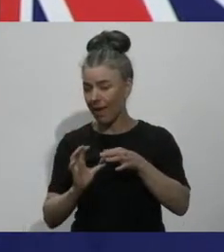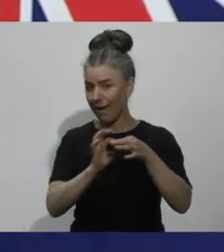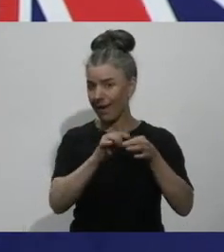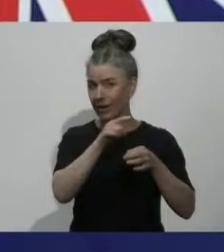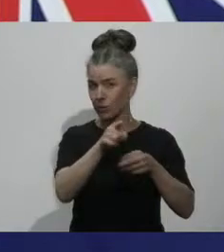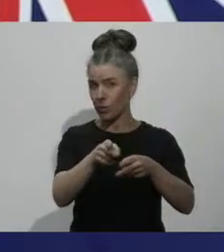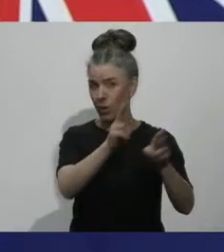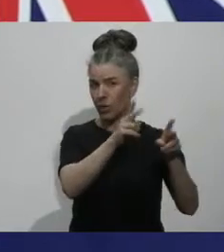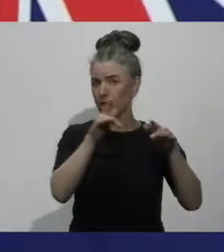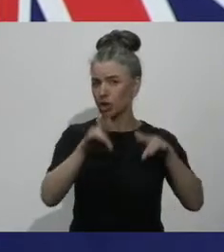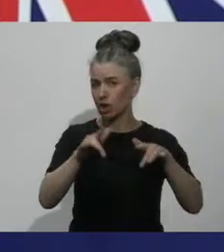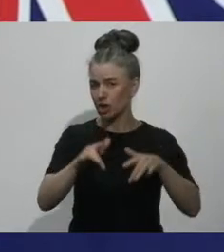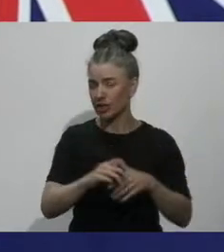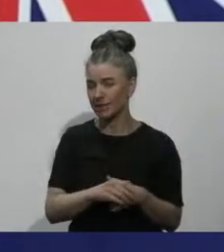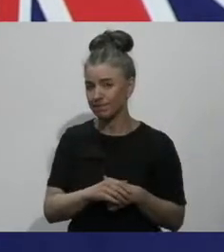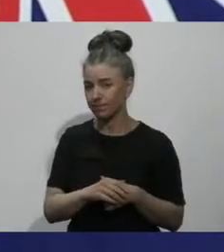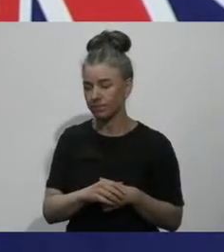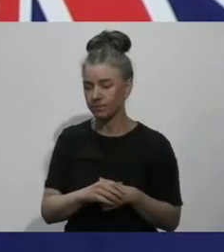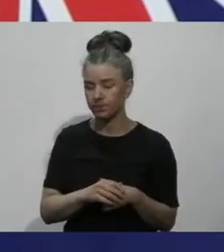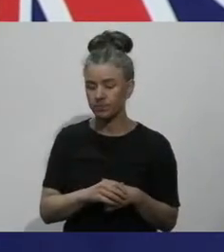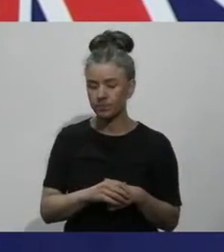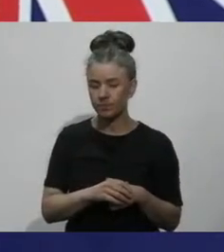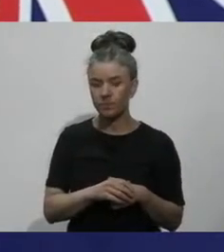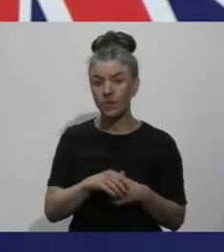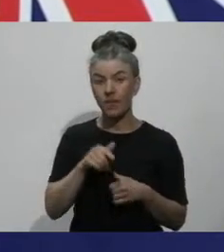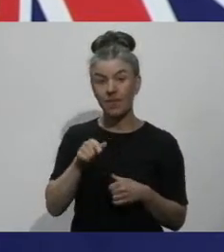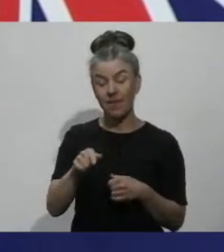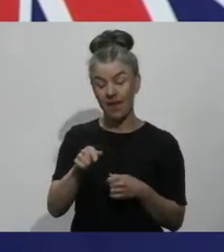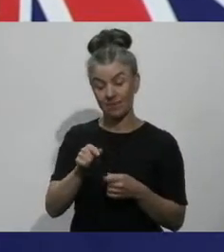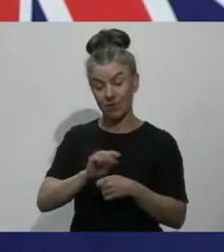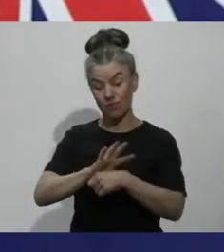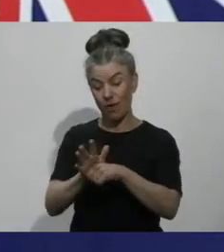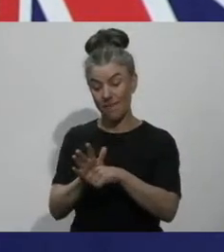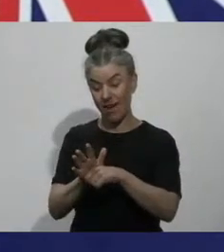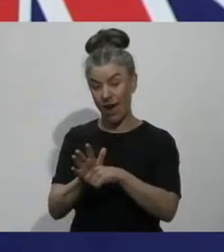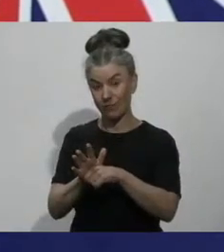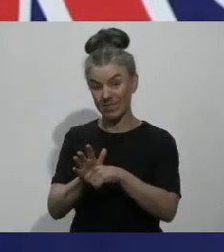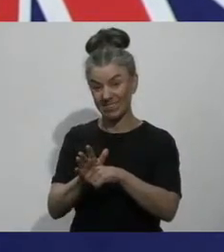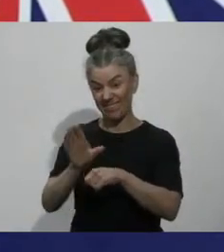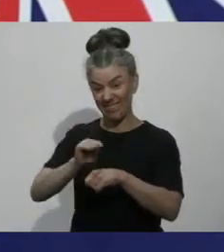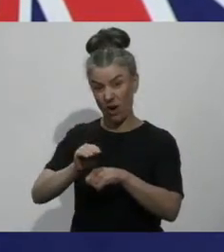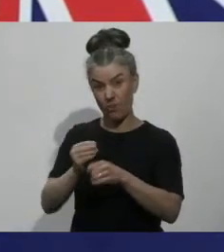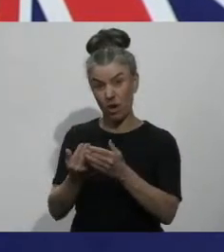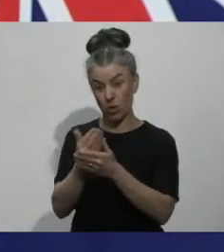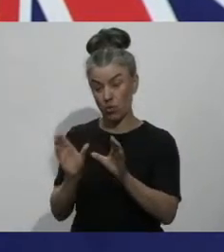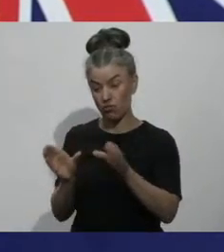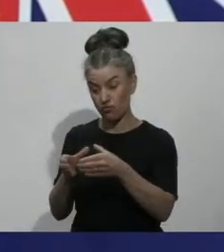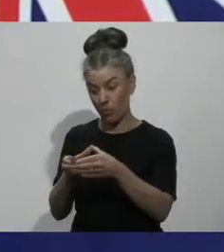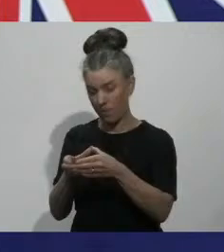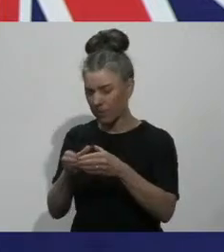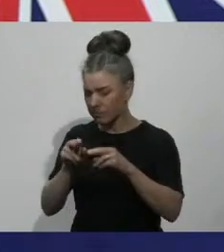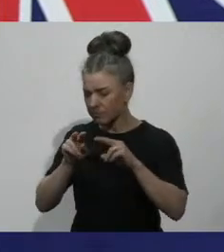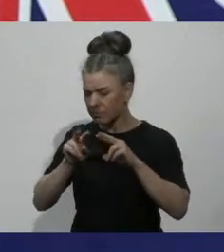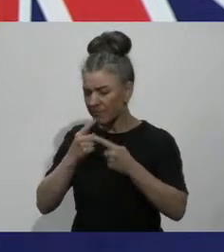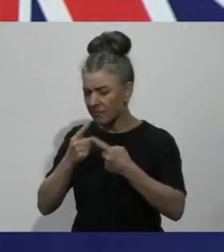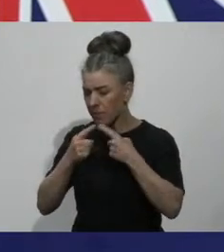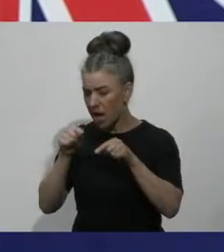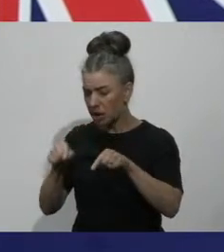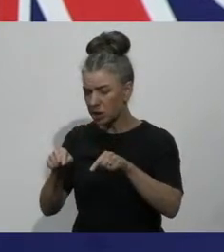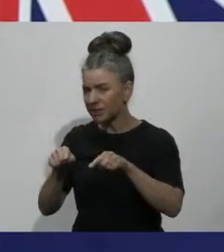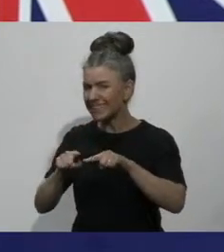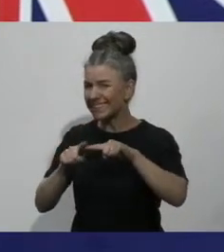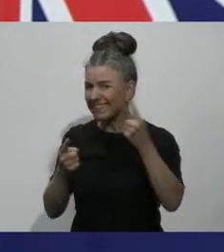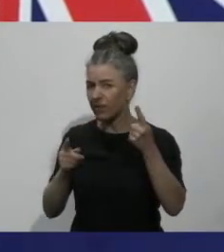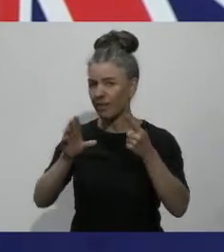The sequence of the virus from the current outbreak is not the same as the sequences from